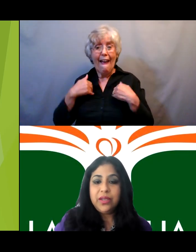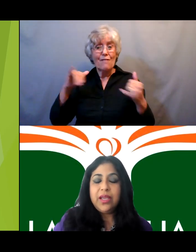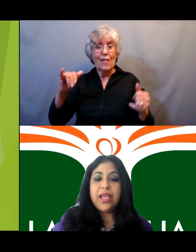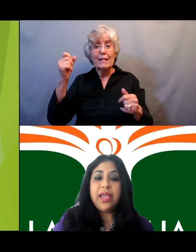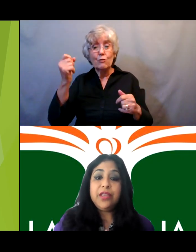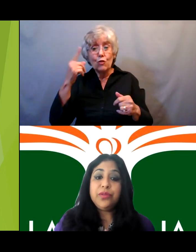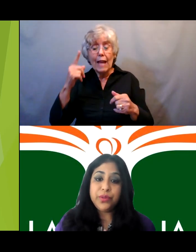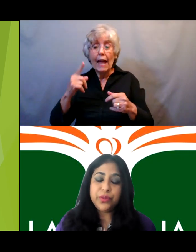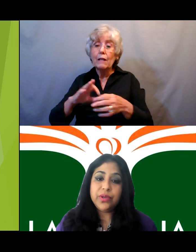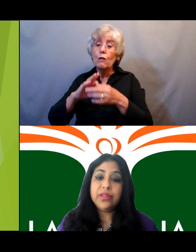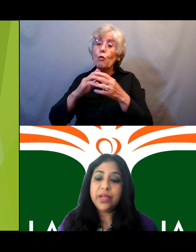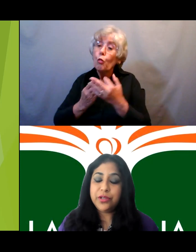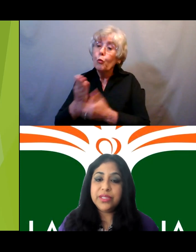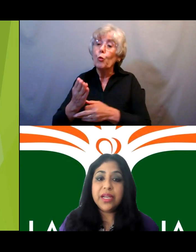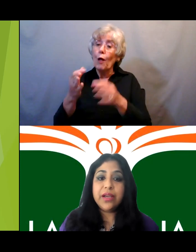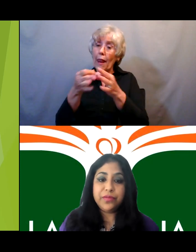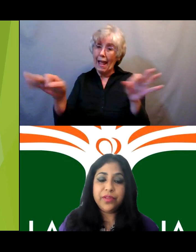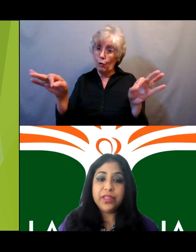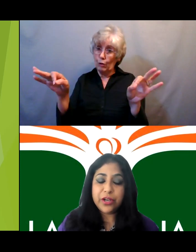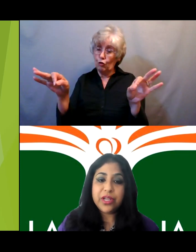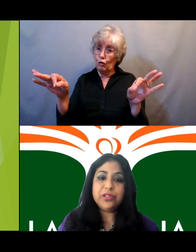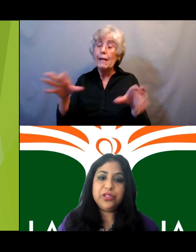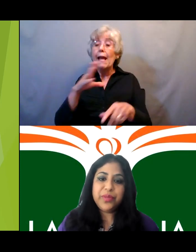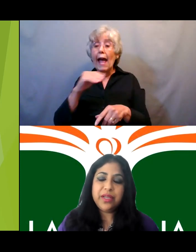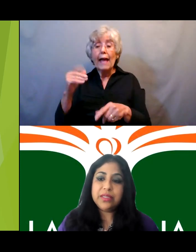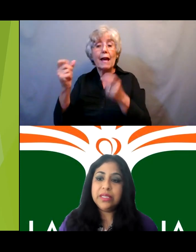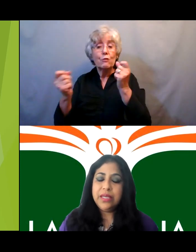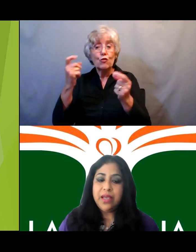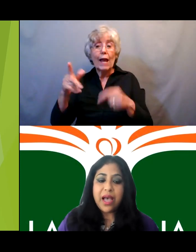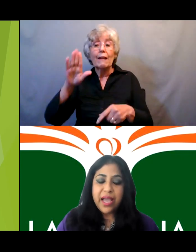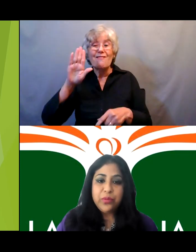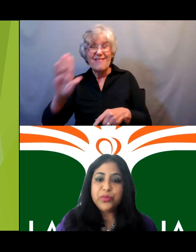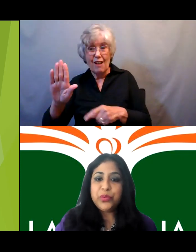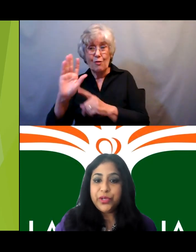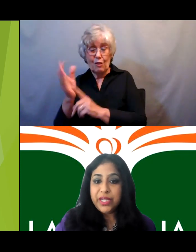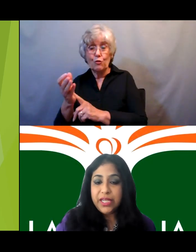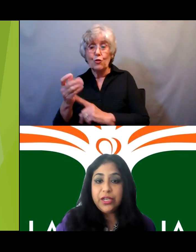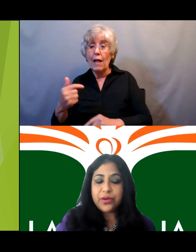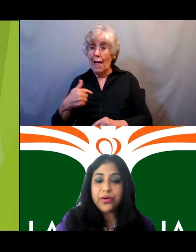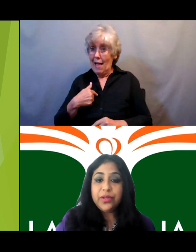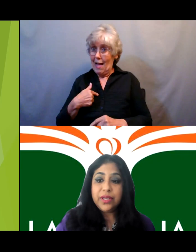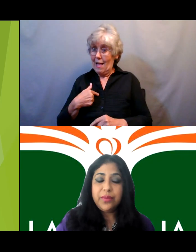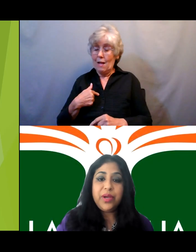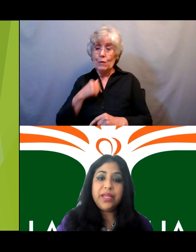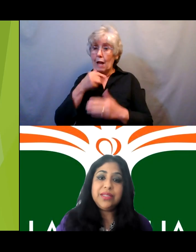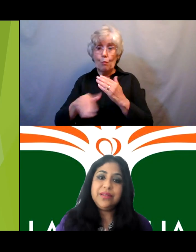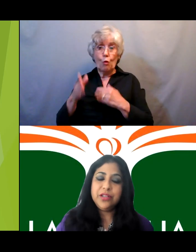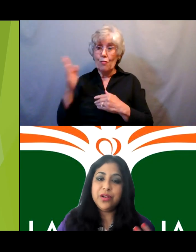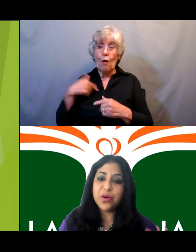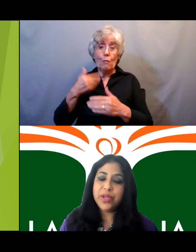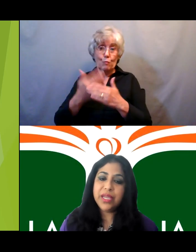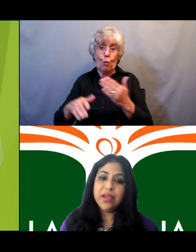language and through the understanding of their culture, because I was born here,